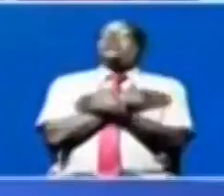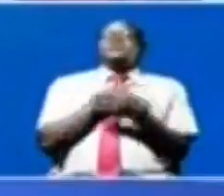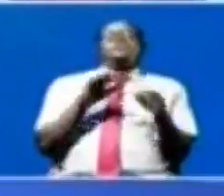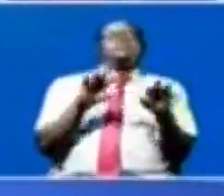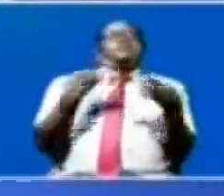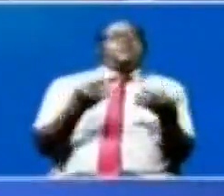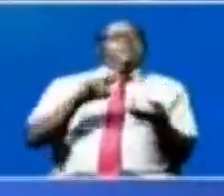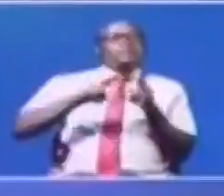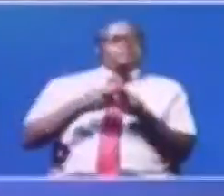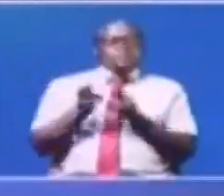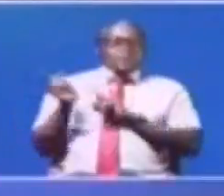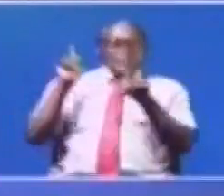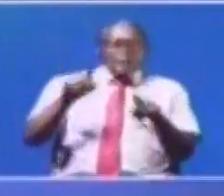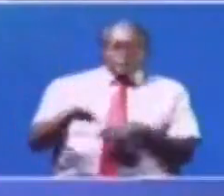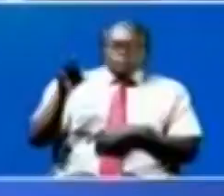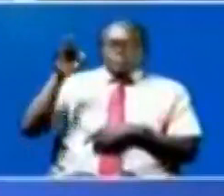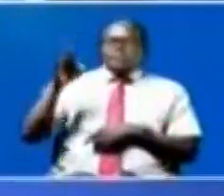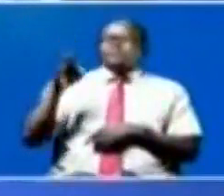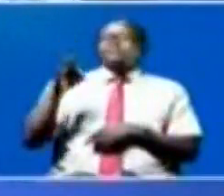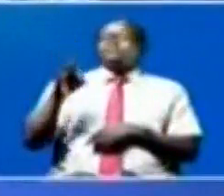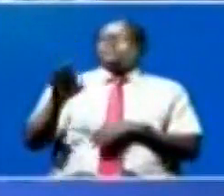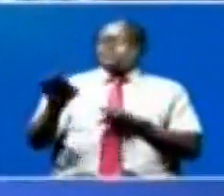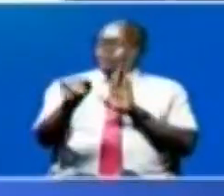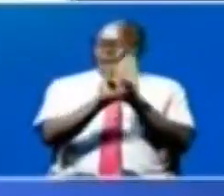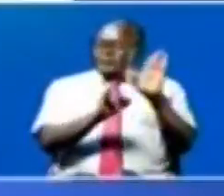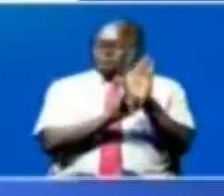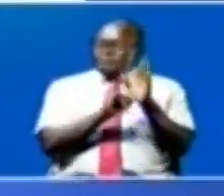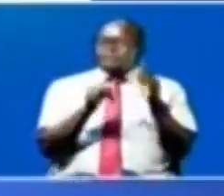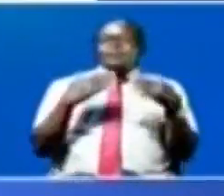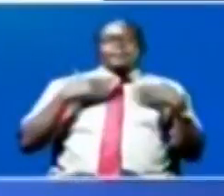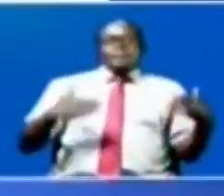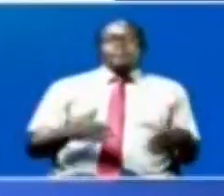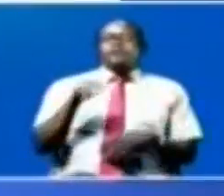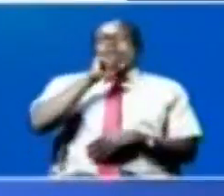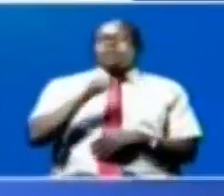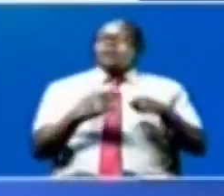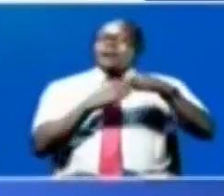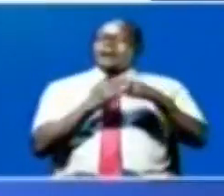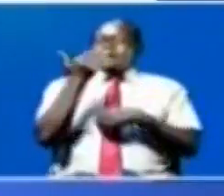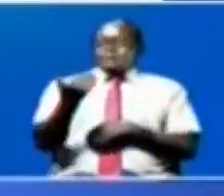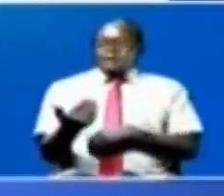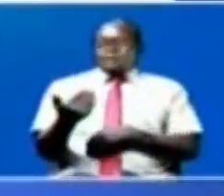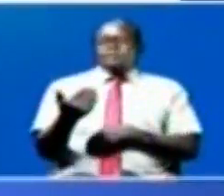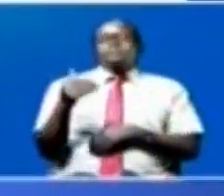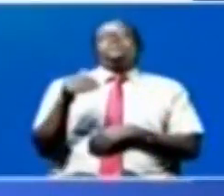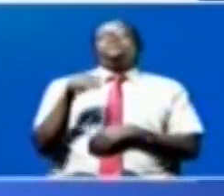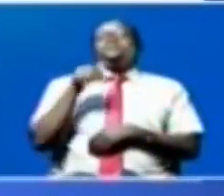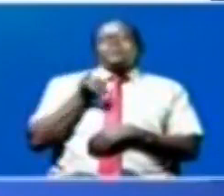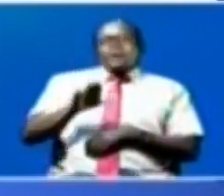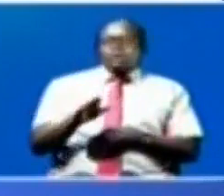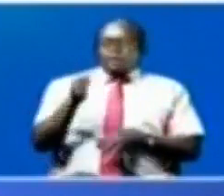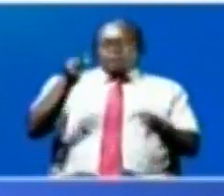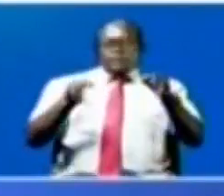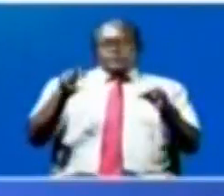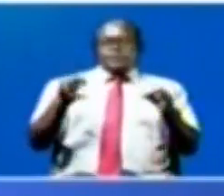mortuary to identify the body of 9-year-old Maribel Kapolon. She is the daughter of Senior Resident Magistrate